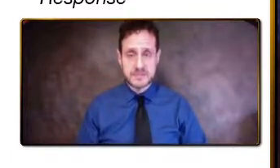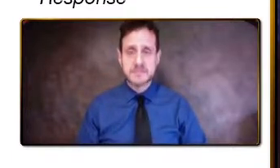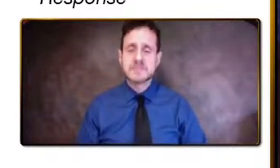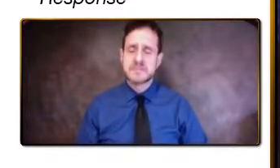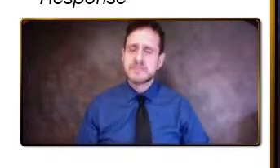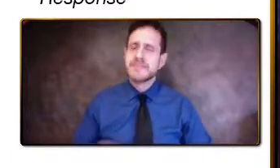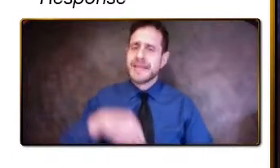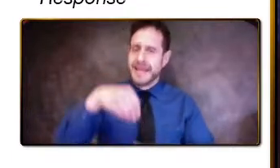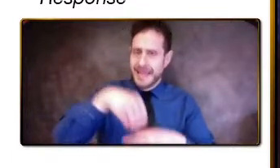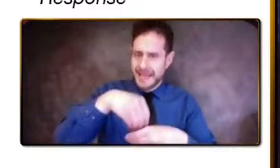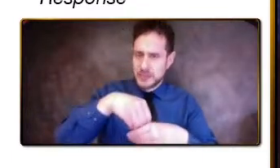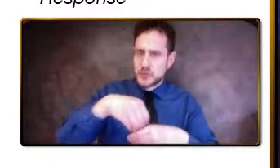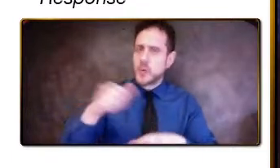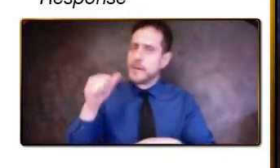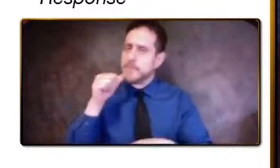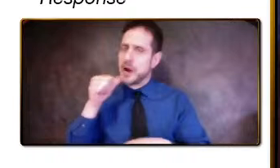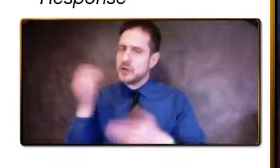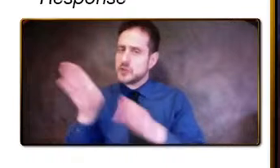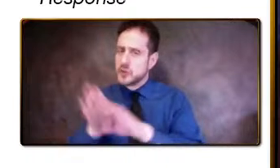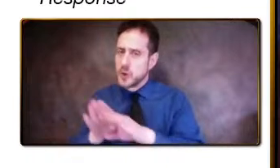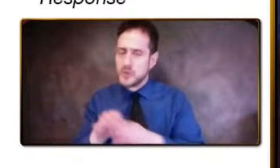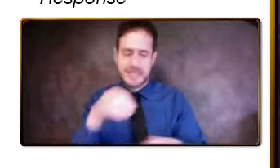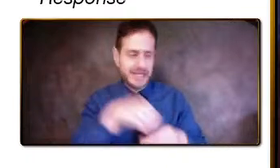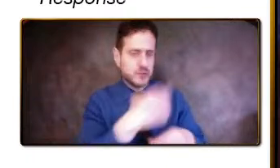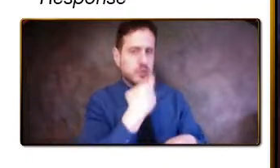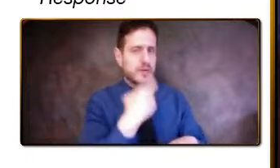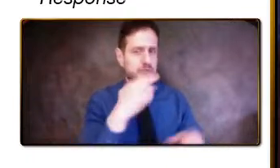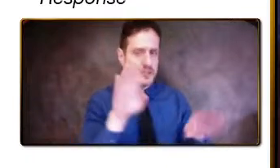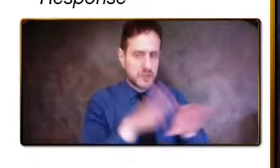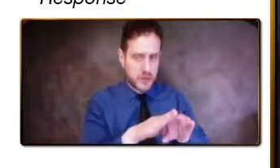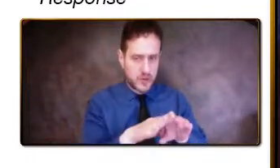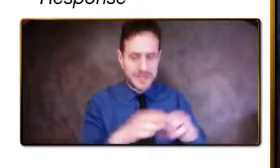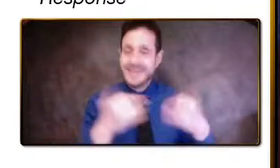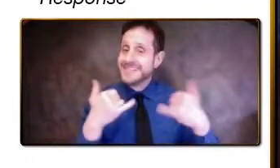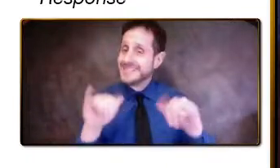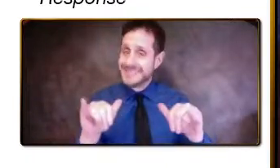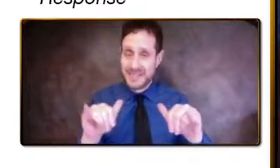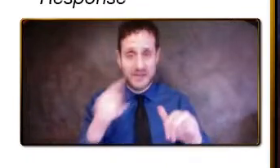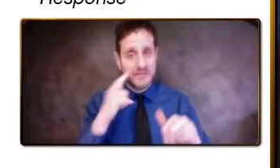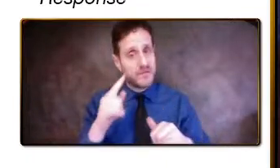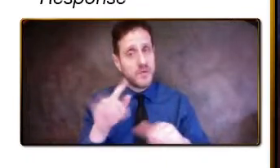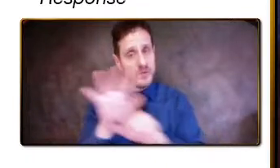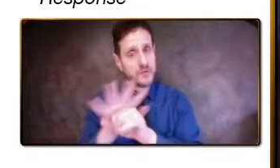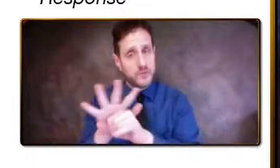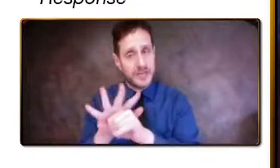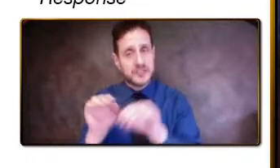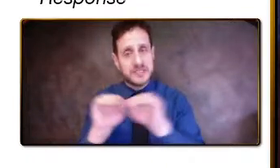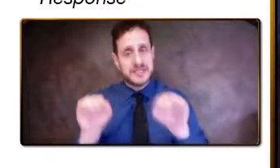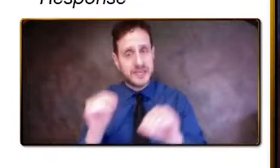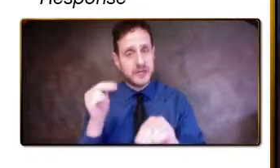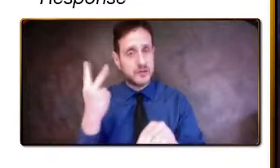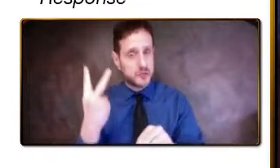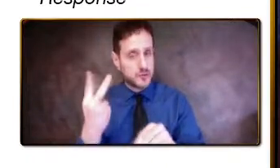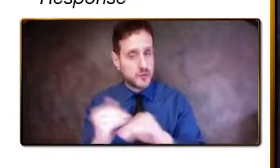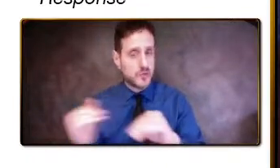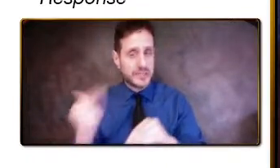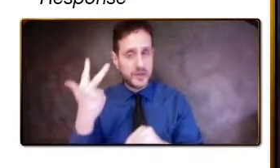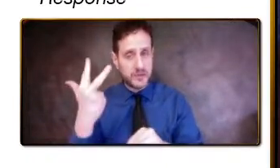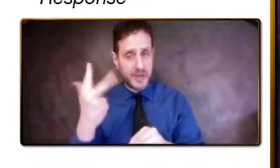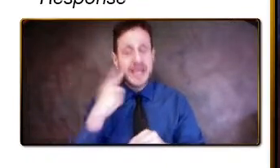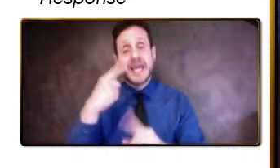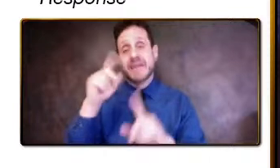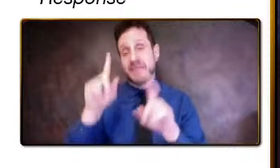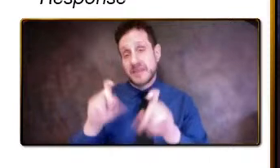in regions that remain in Tier 2 and Tier 3. In other words, those with a positivity rate at or above